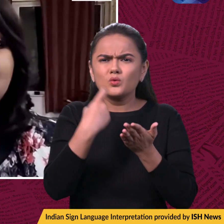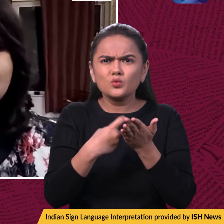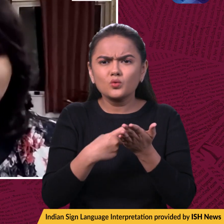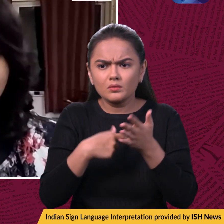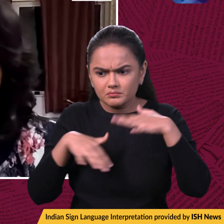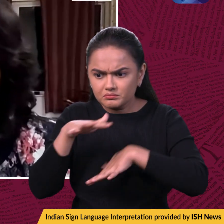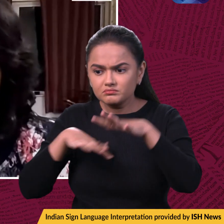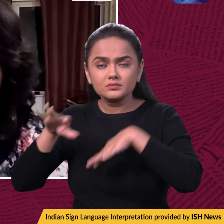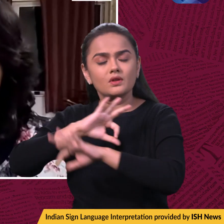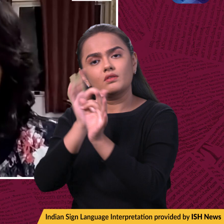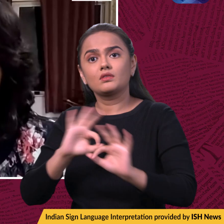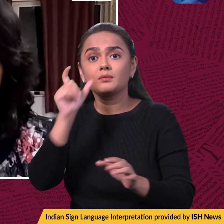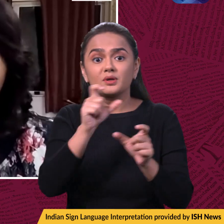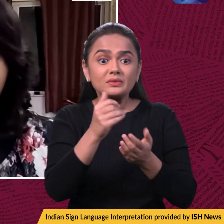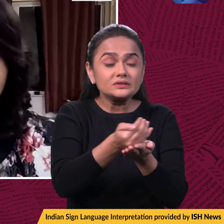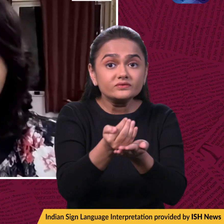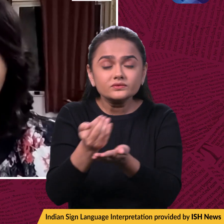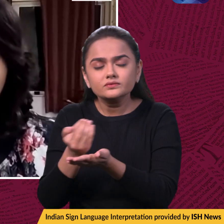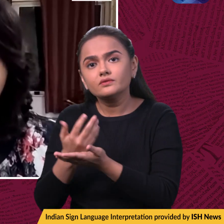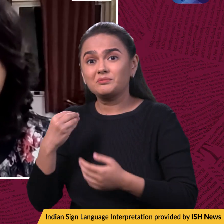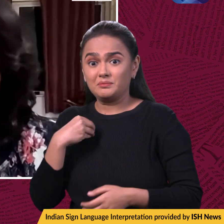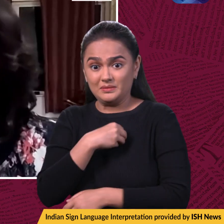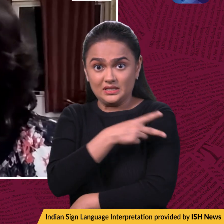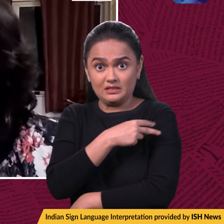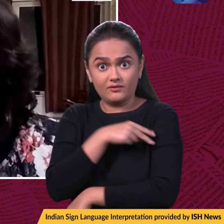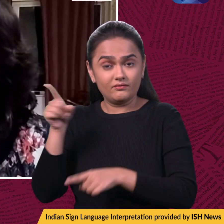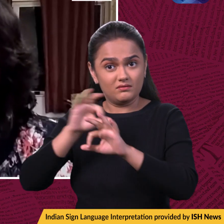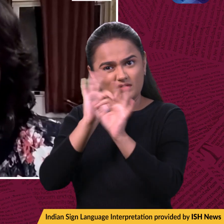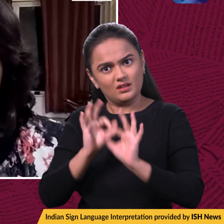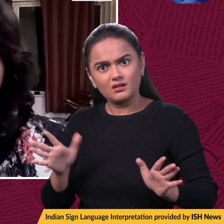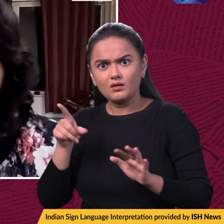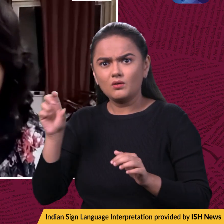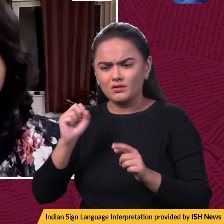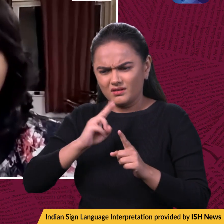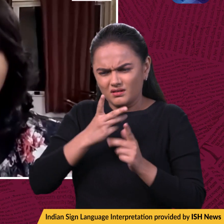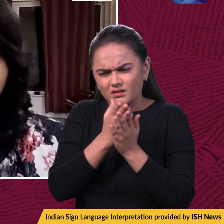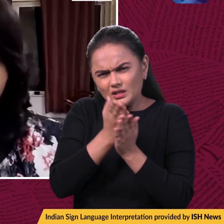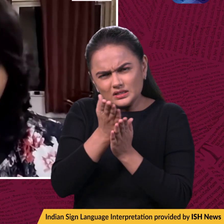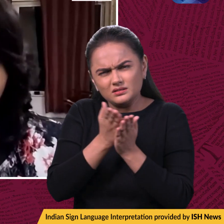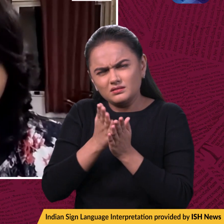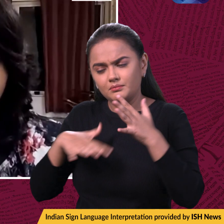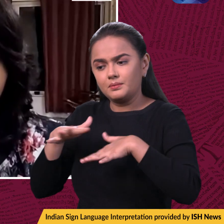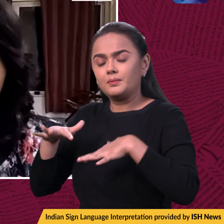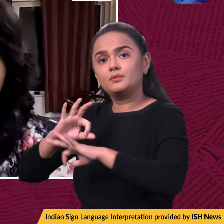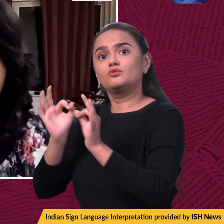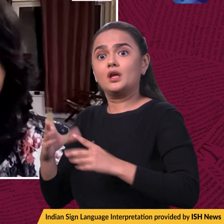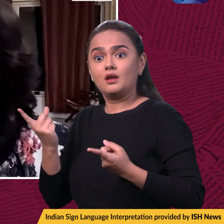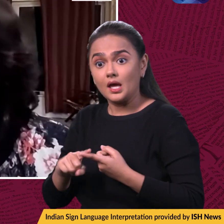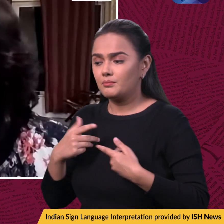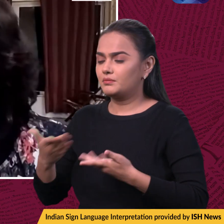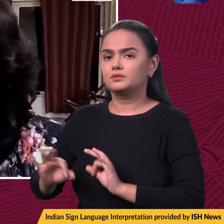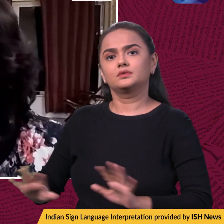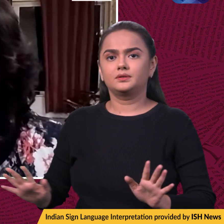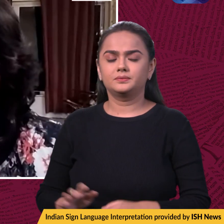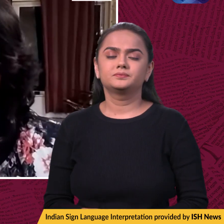arrangements are being made to save the people from it. The medical staff has made various preparations regarding